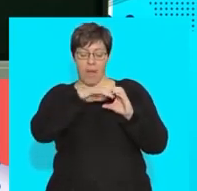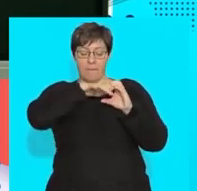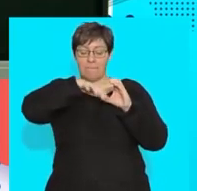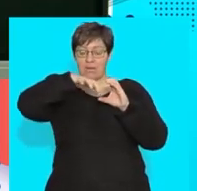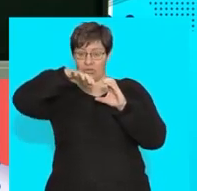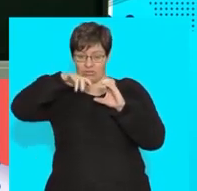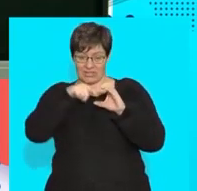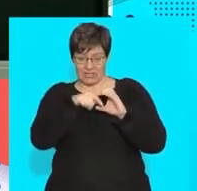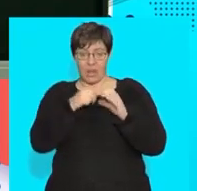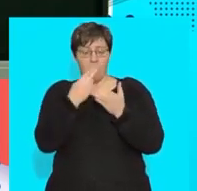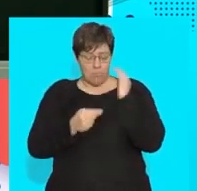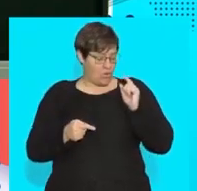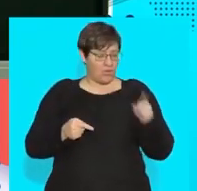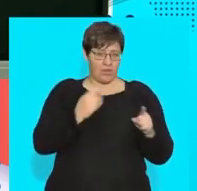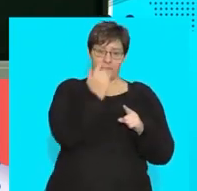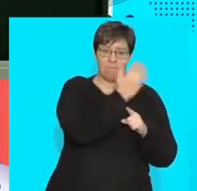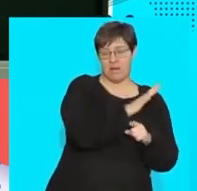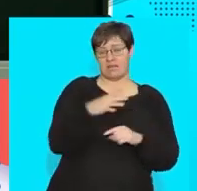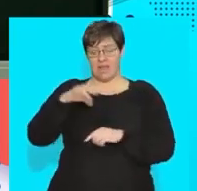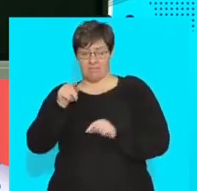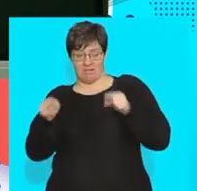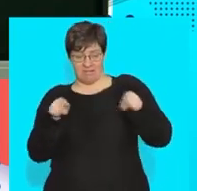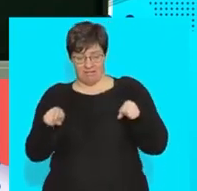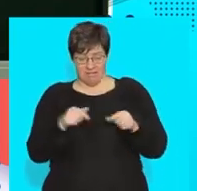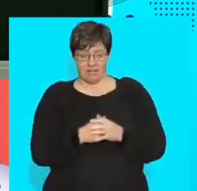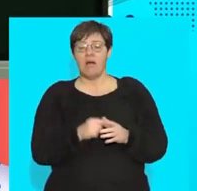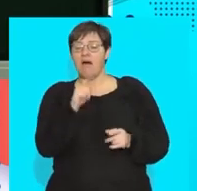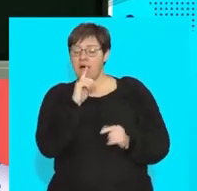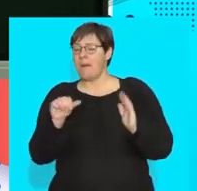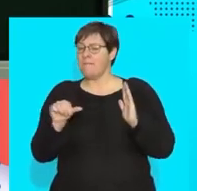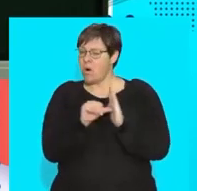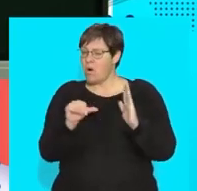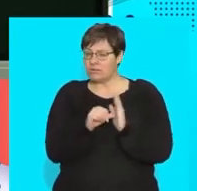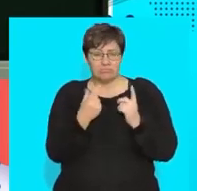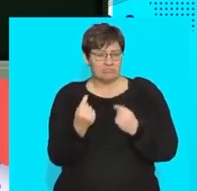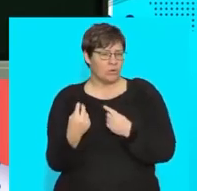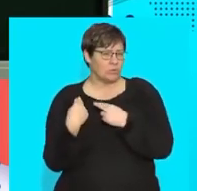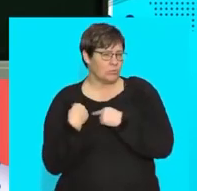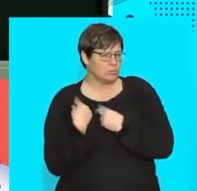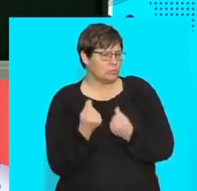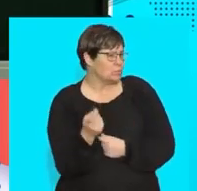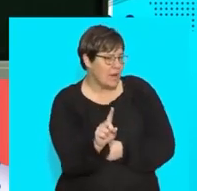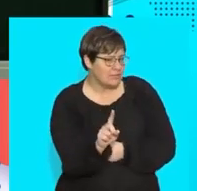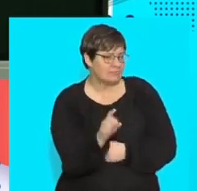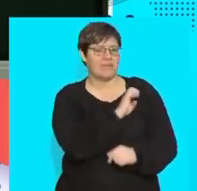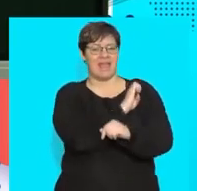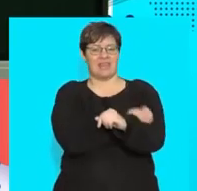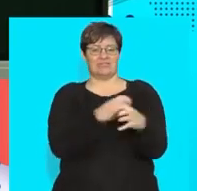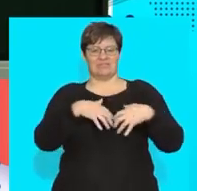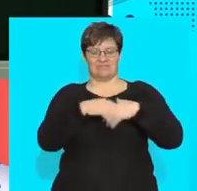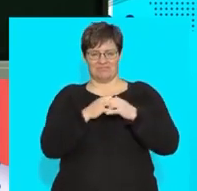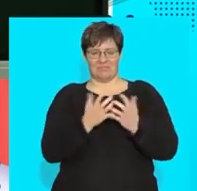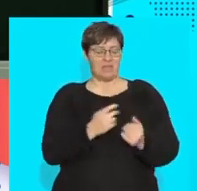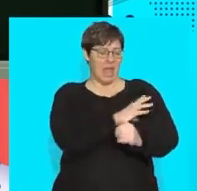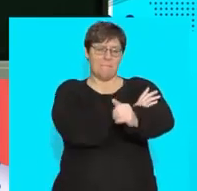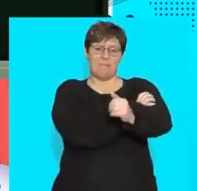both plant and animal cells, and is essential, right, to making energy. So say, for example, in